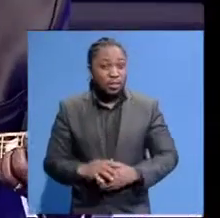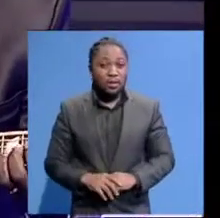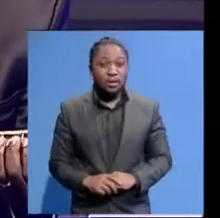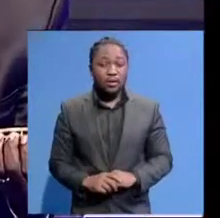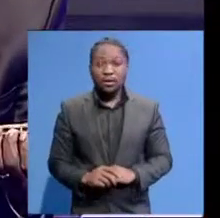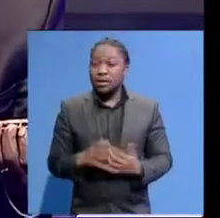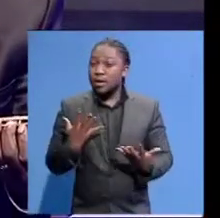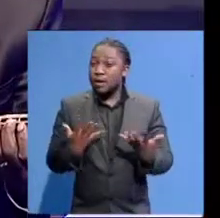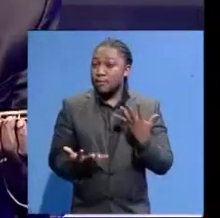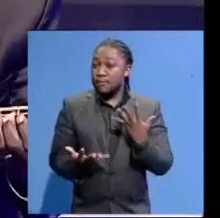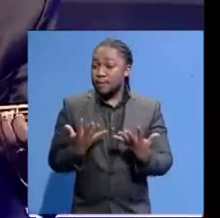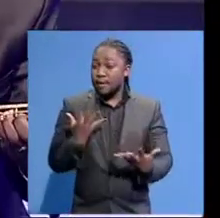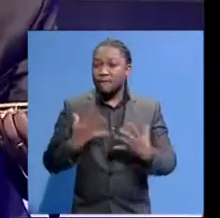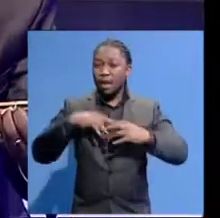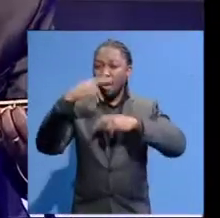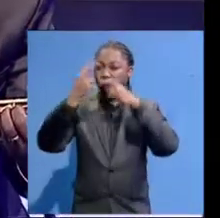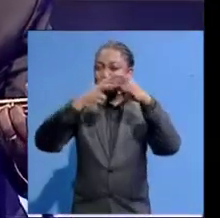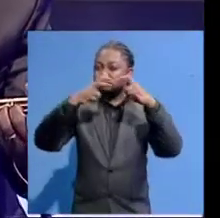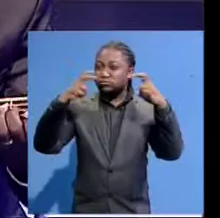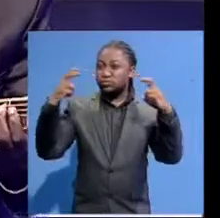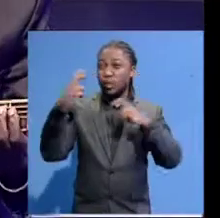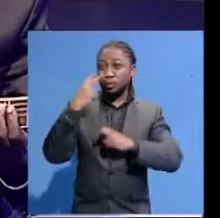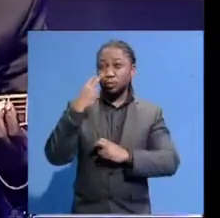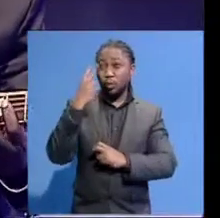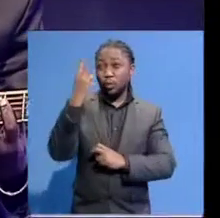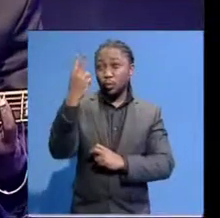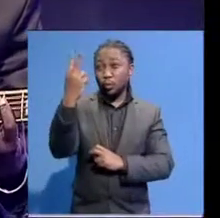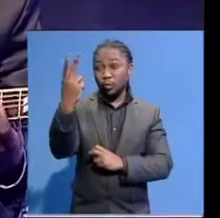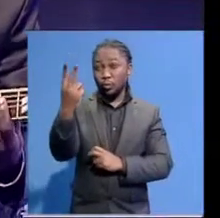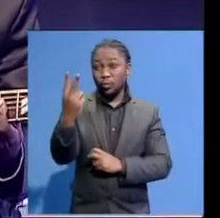if I saw you in heaven?